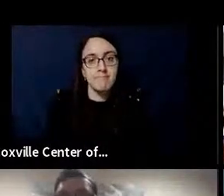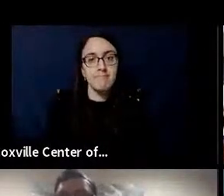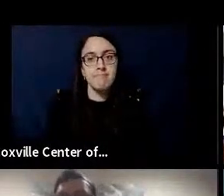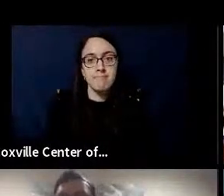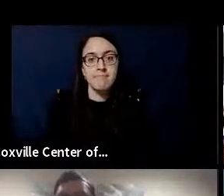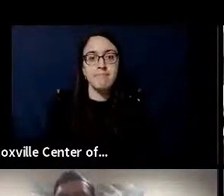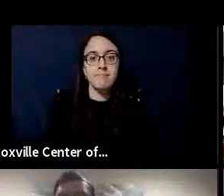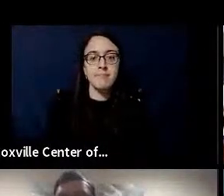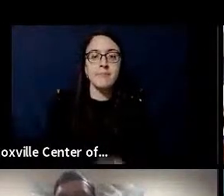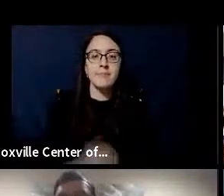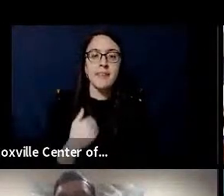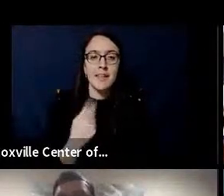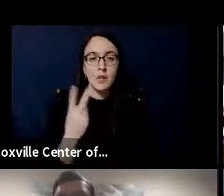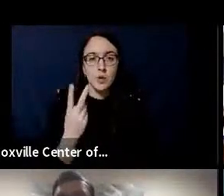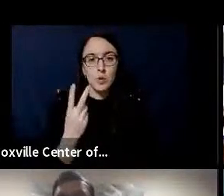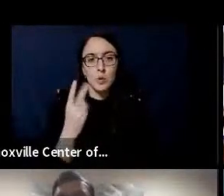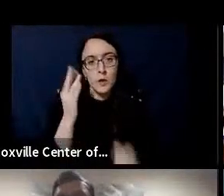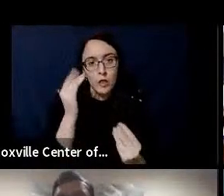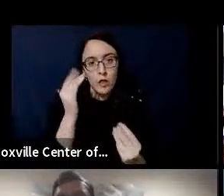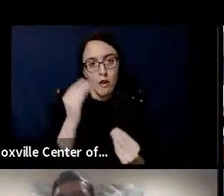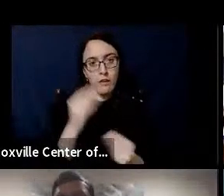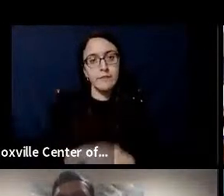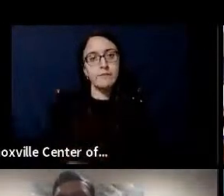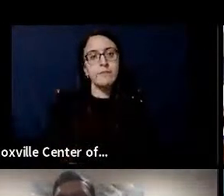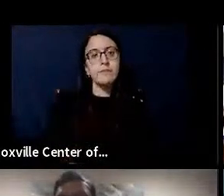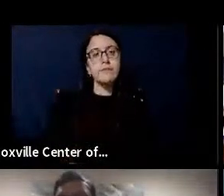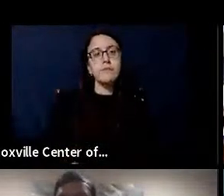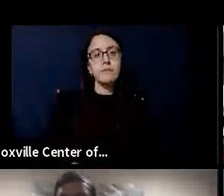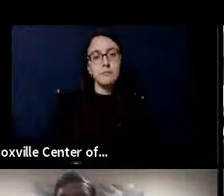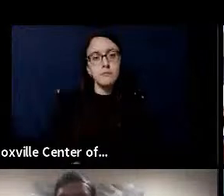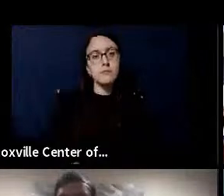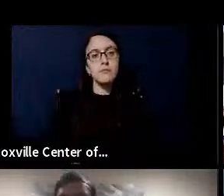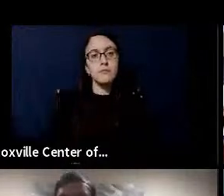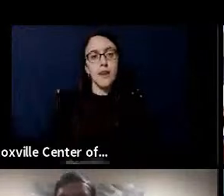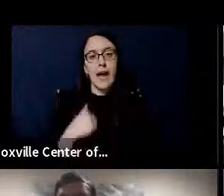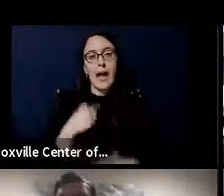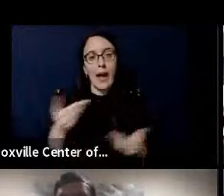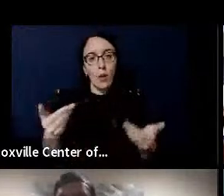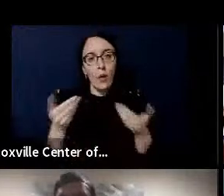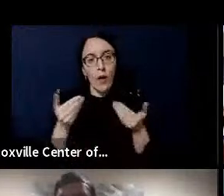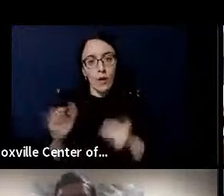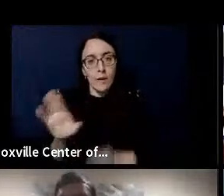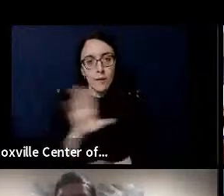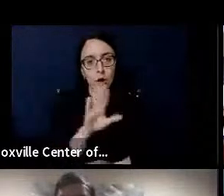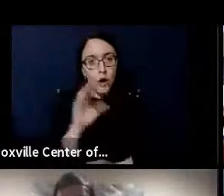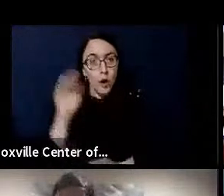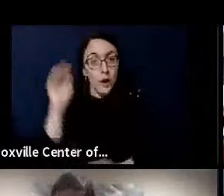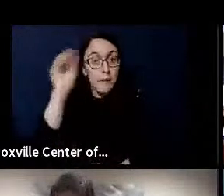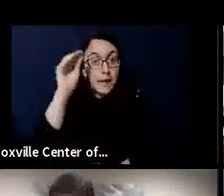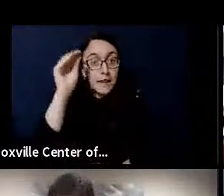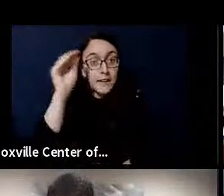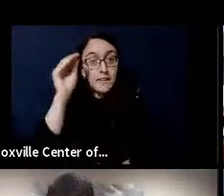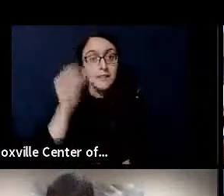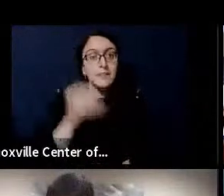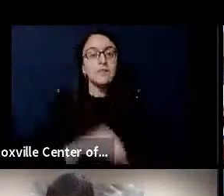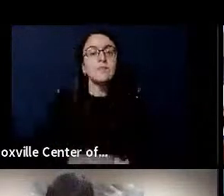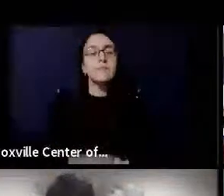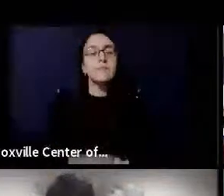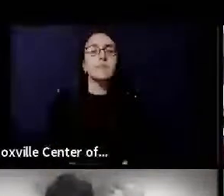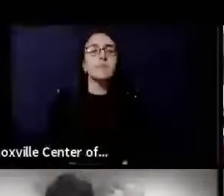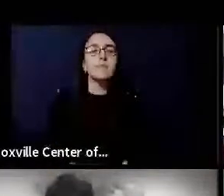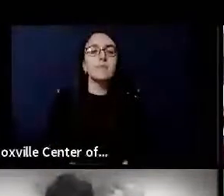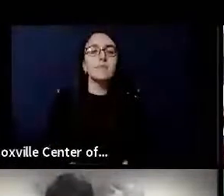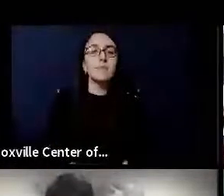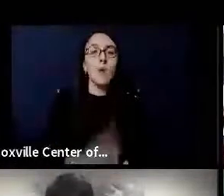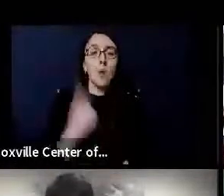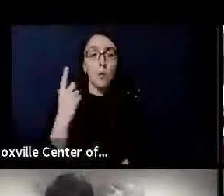I had two thoughts, and I think it certainly welcome opinions and other thoughts on this. But one of the